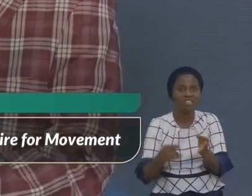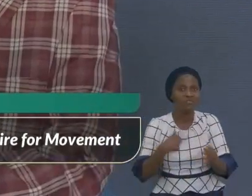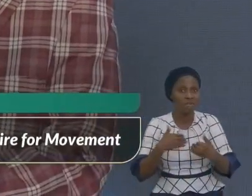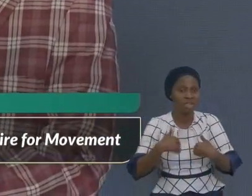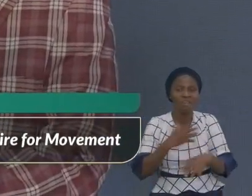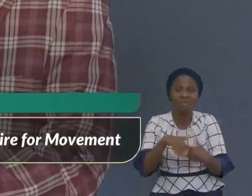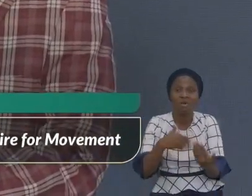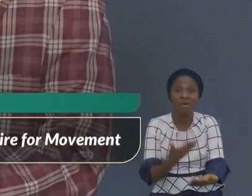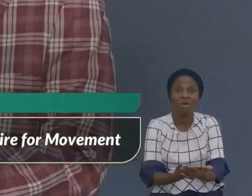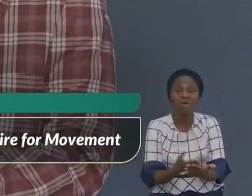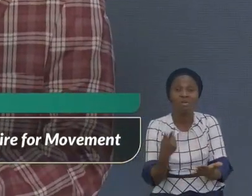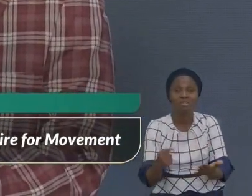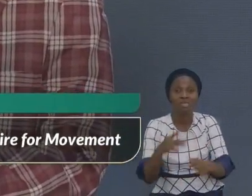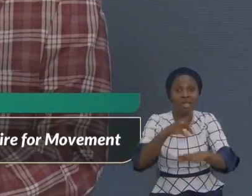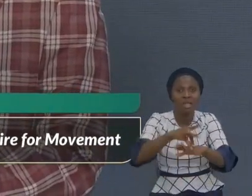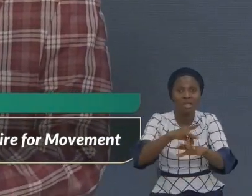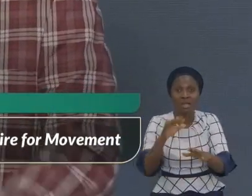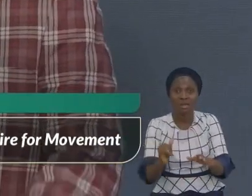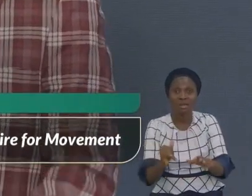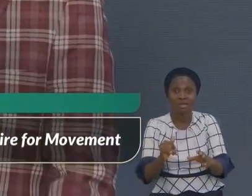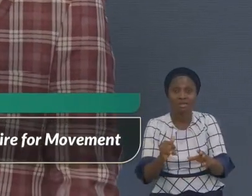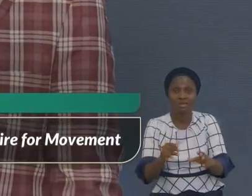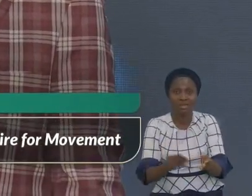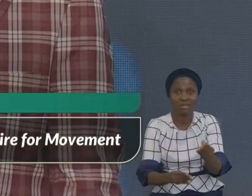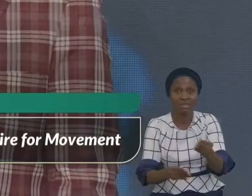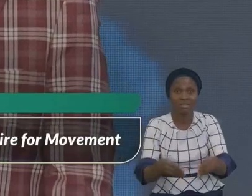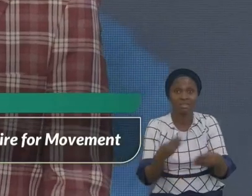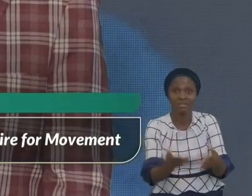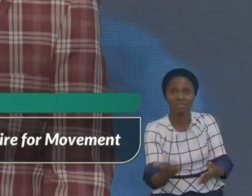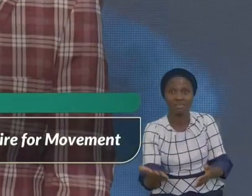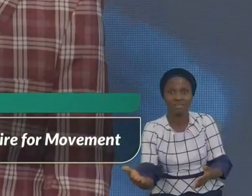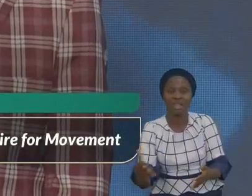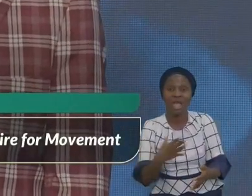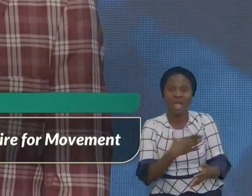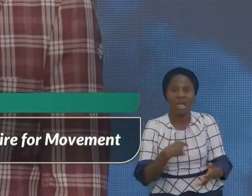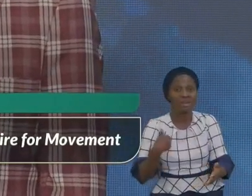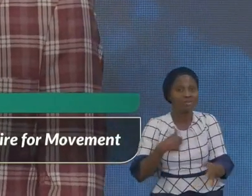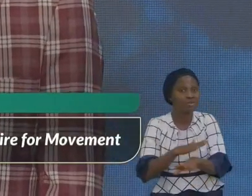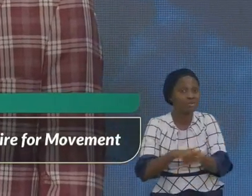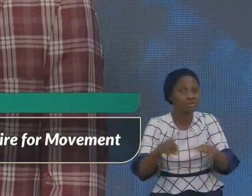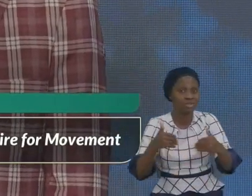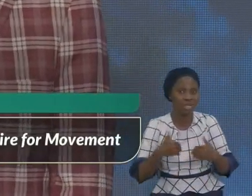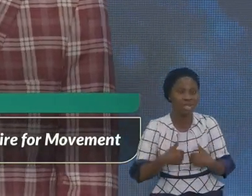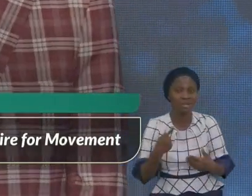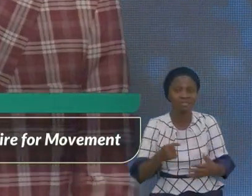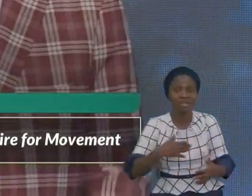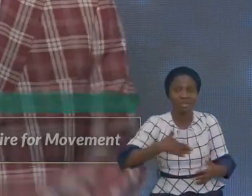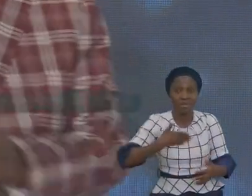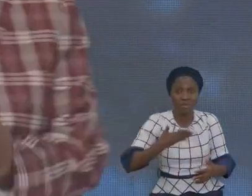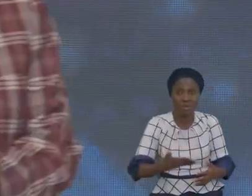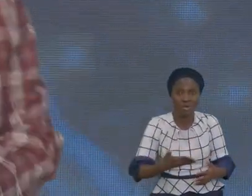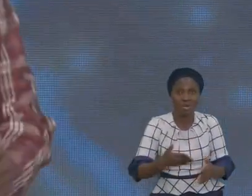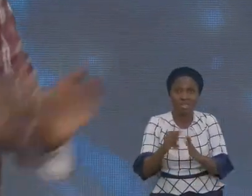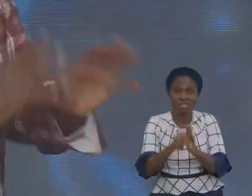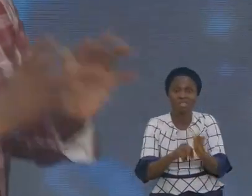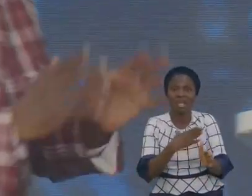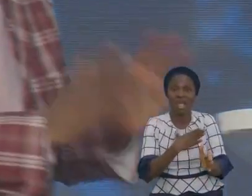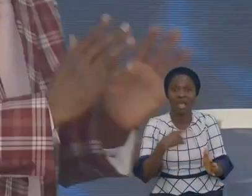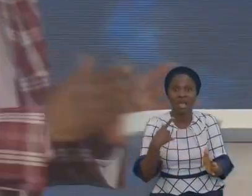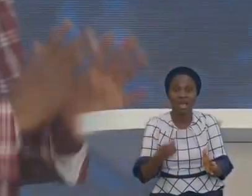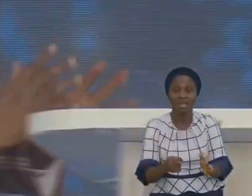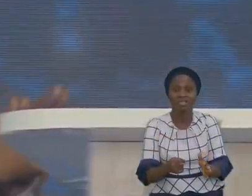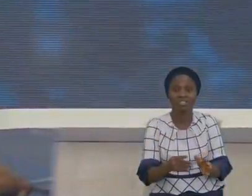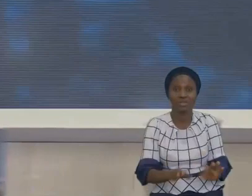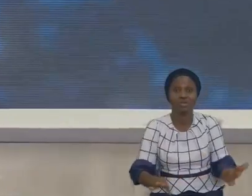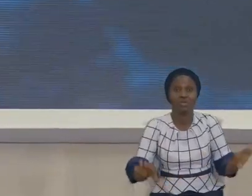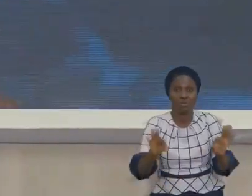we do not have the willingness and the worthiness to get to heaven. And so that's